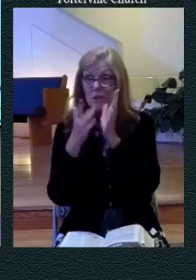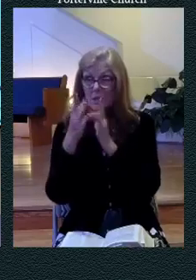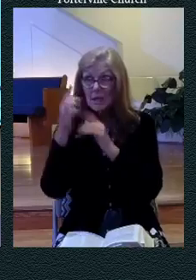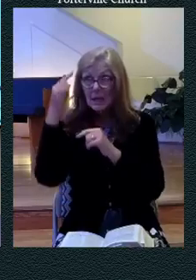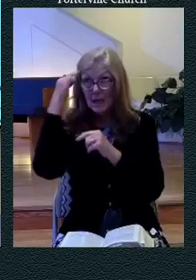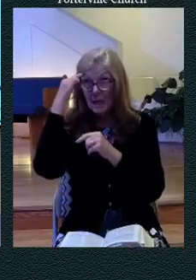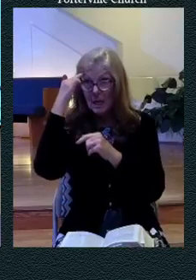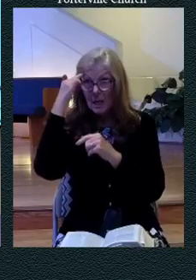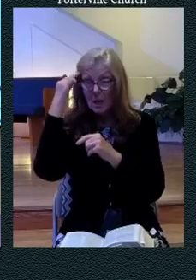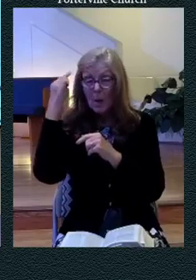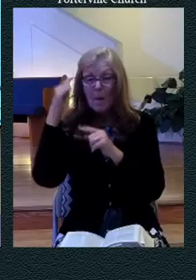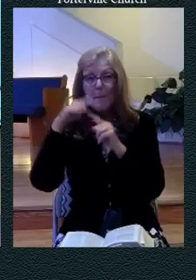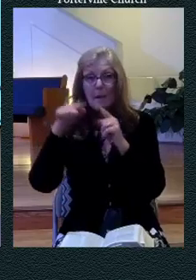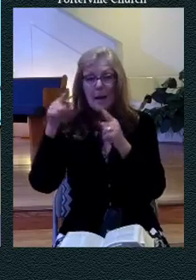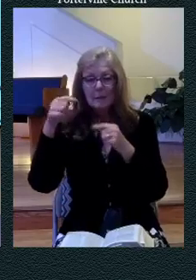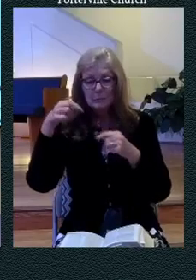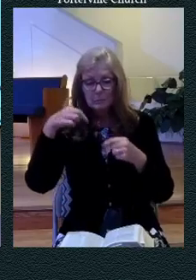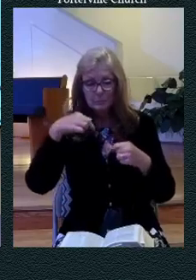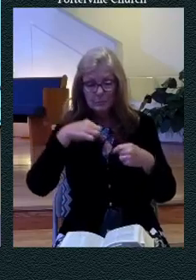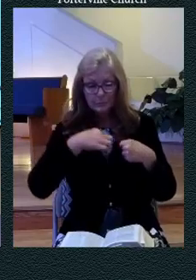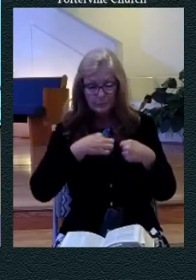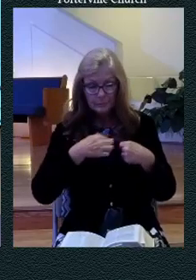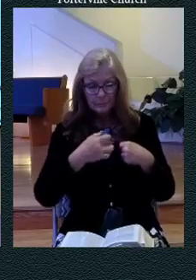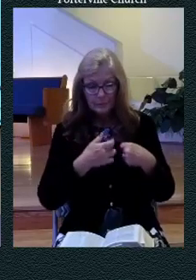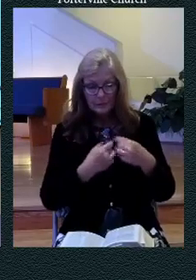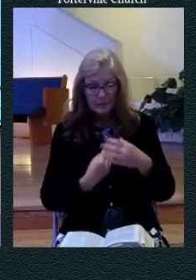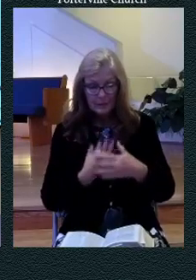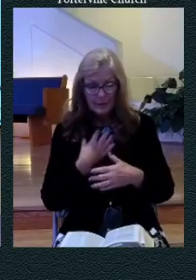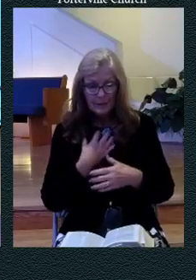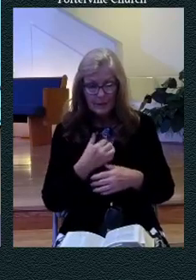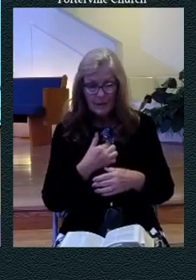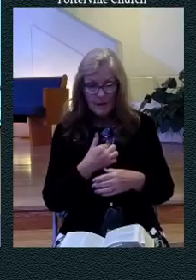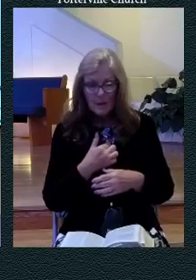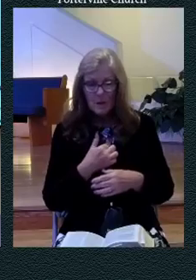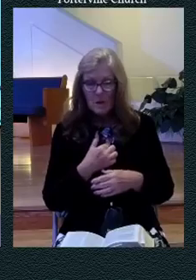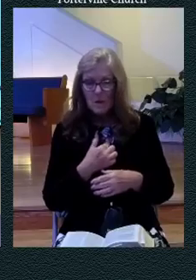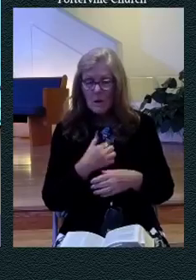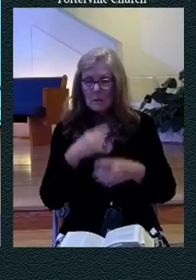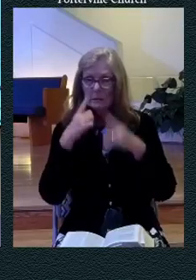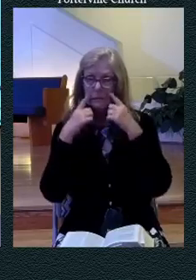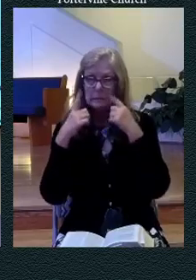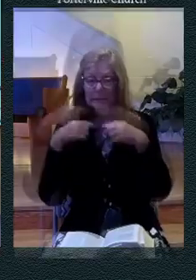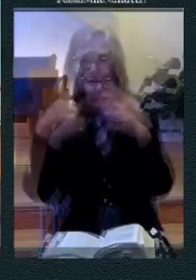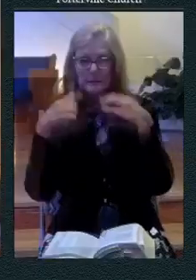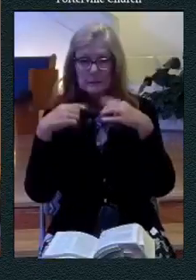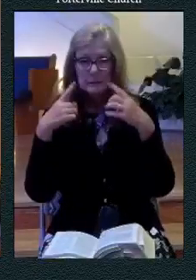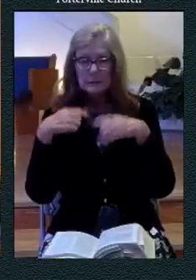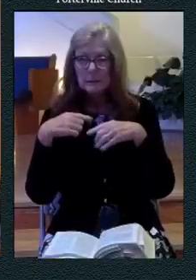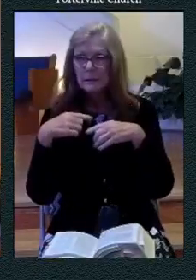sing and there's cheerful confidence. And what were those other things in that list?